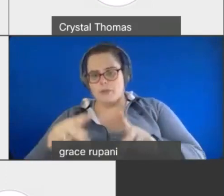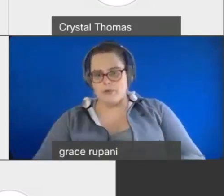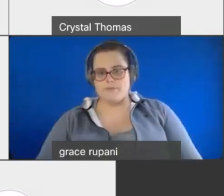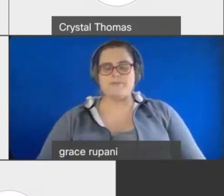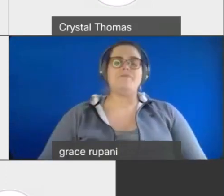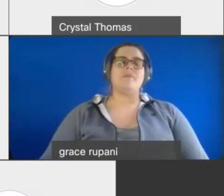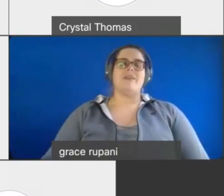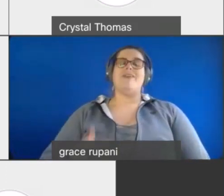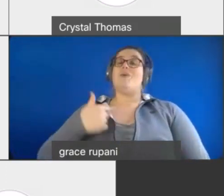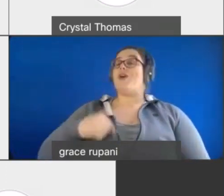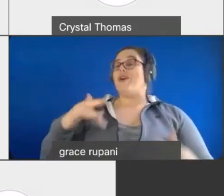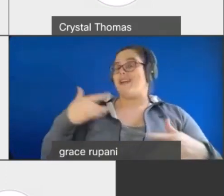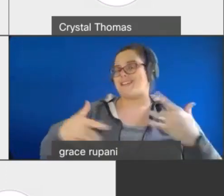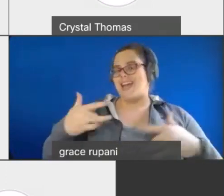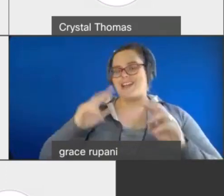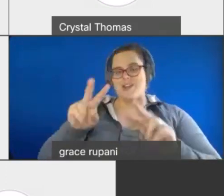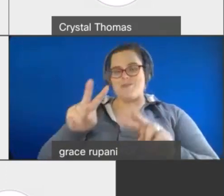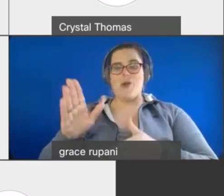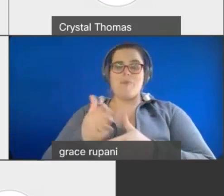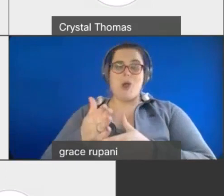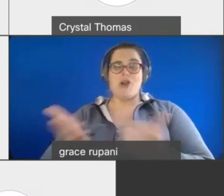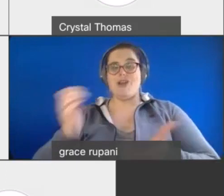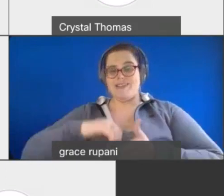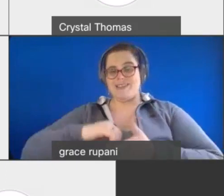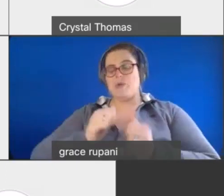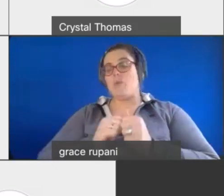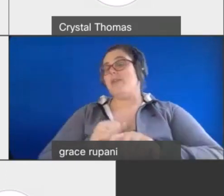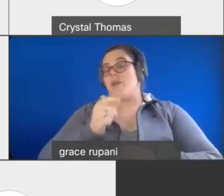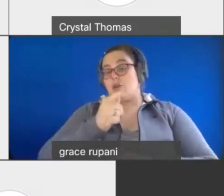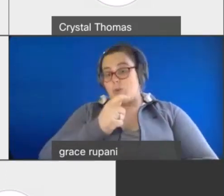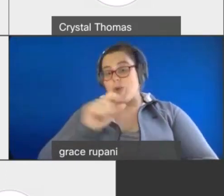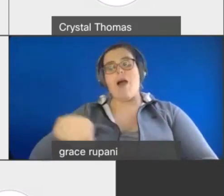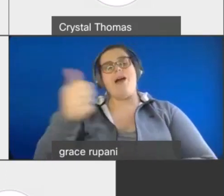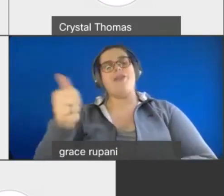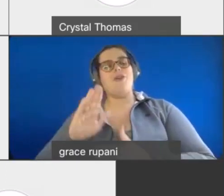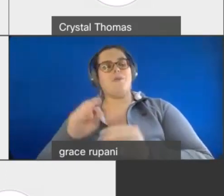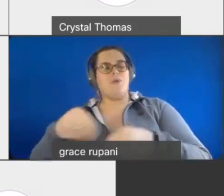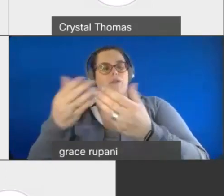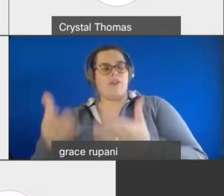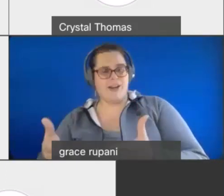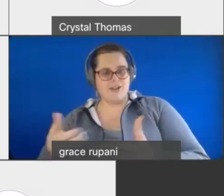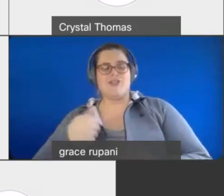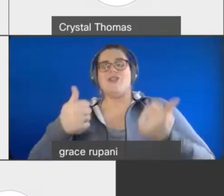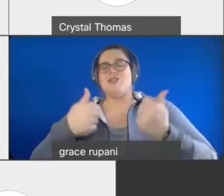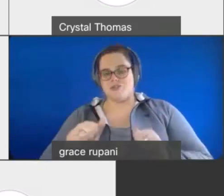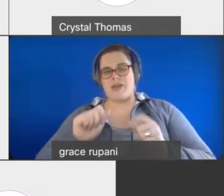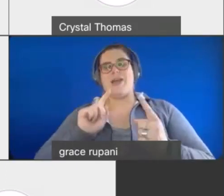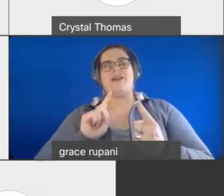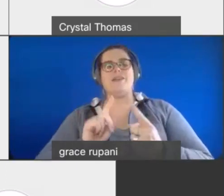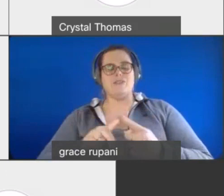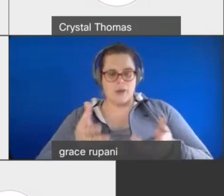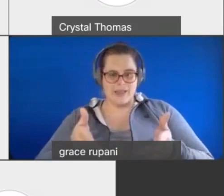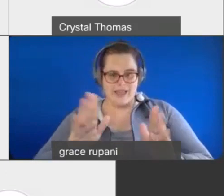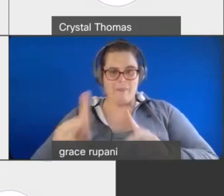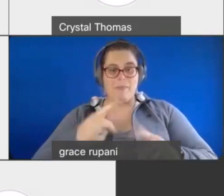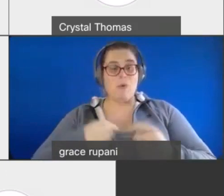with other providers in trying to return the people we support to normalcy. Thank